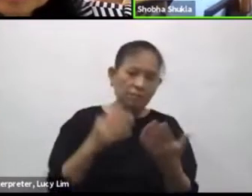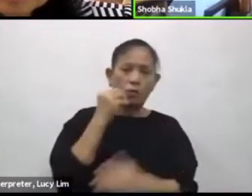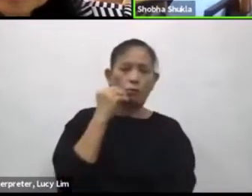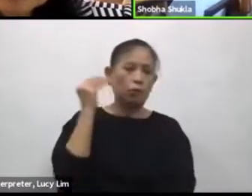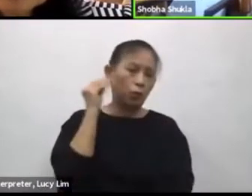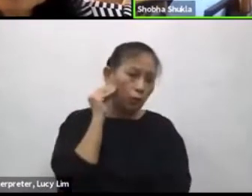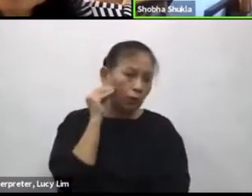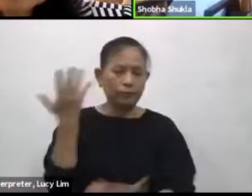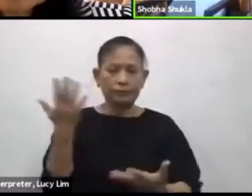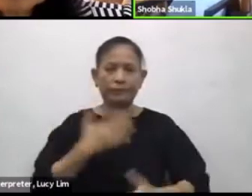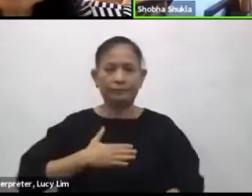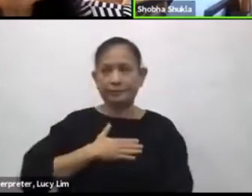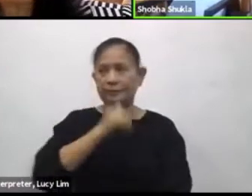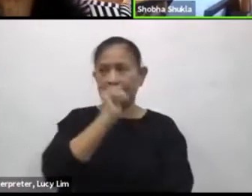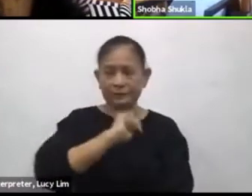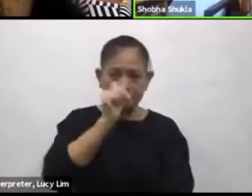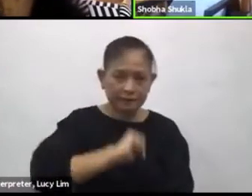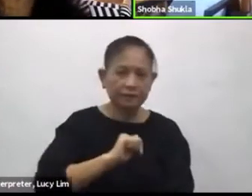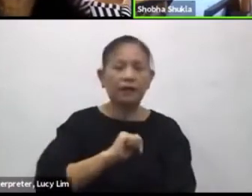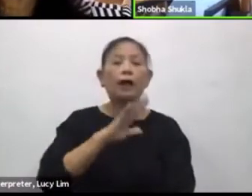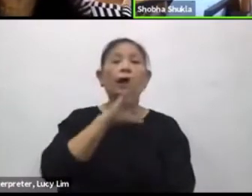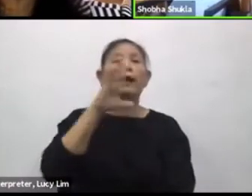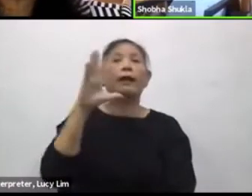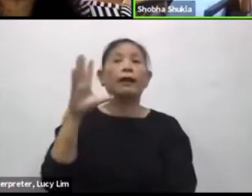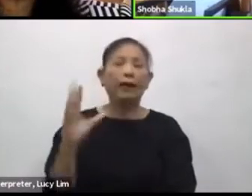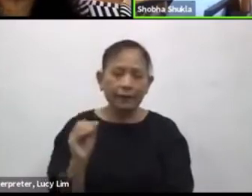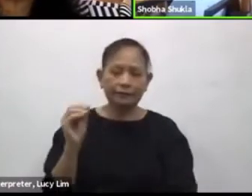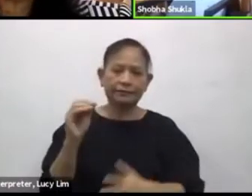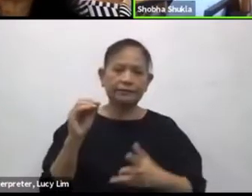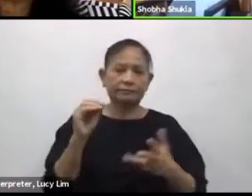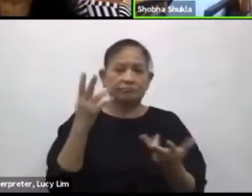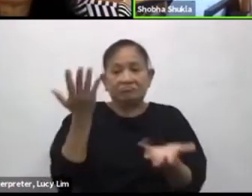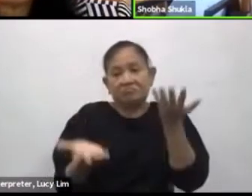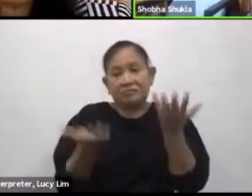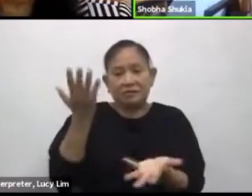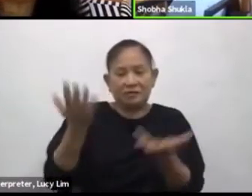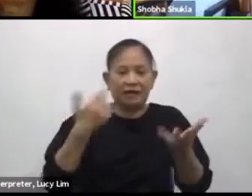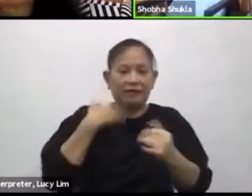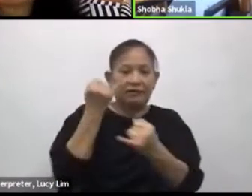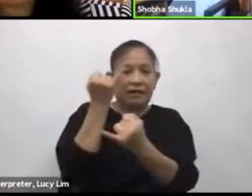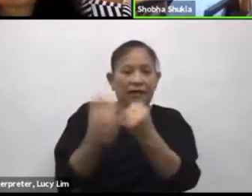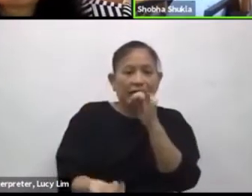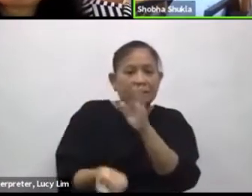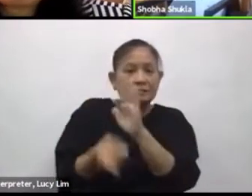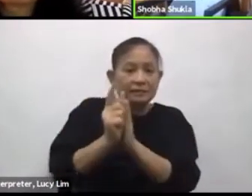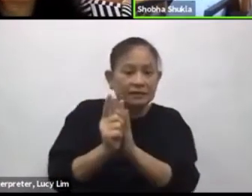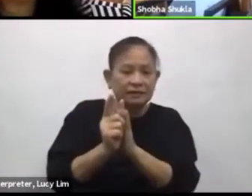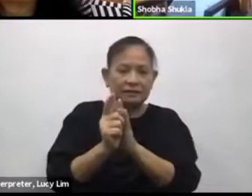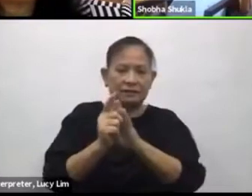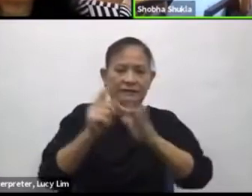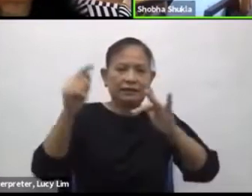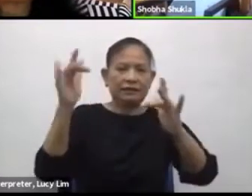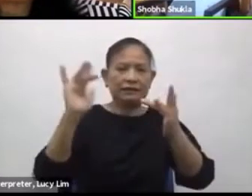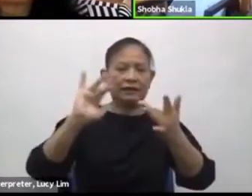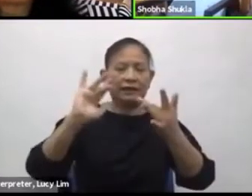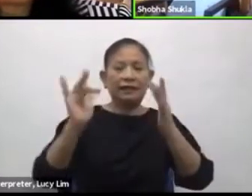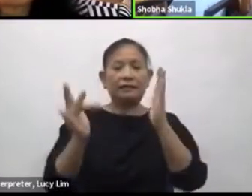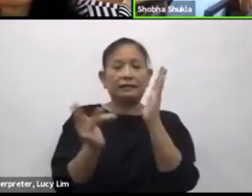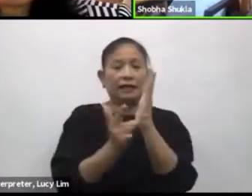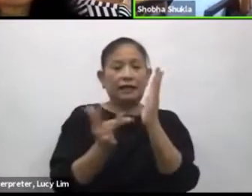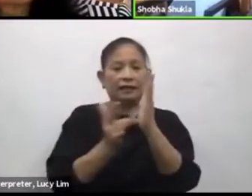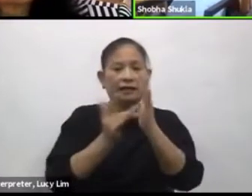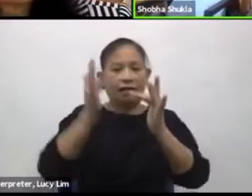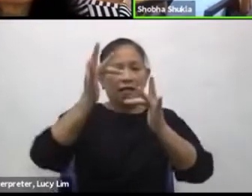please bear with us and bear with each other in case of any last minute technical glitches arising out of poor